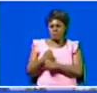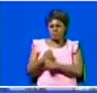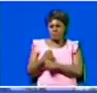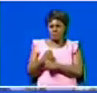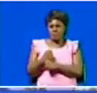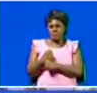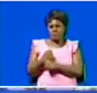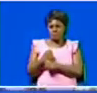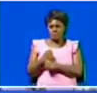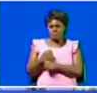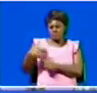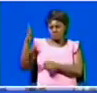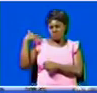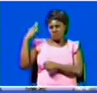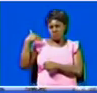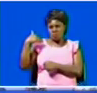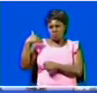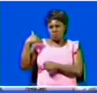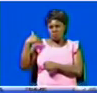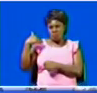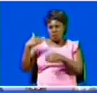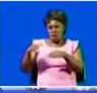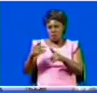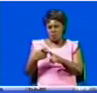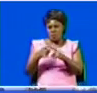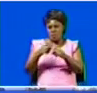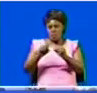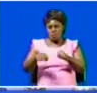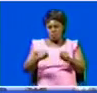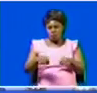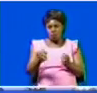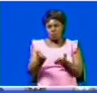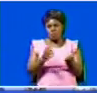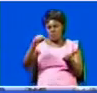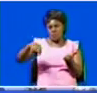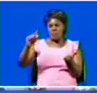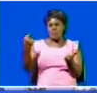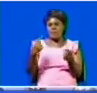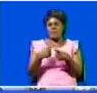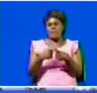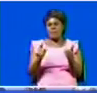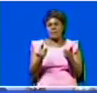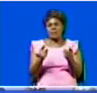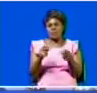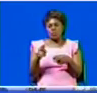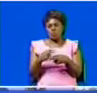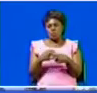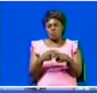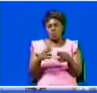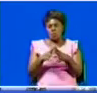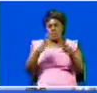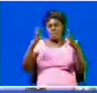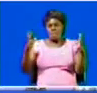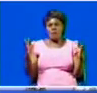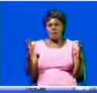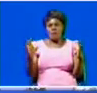First, because of the local potential of the business in Kenya, but also because it's a springboard